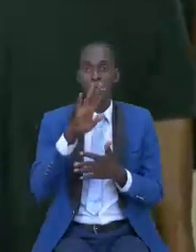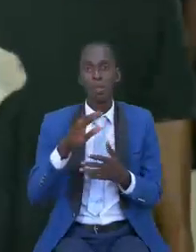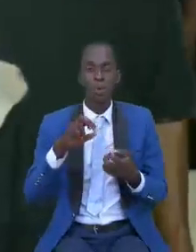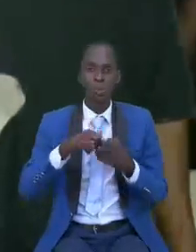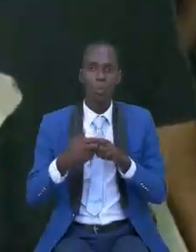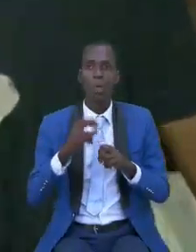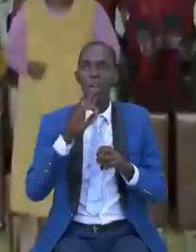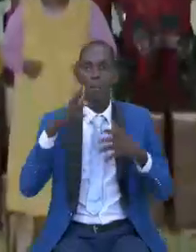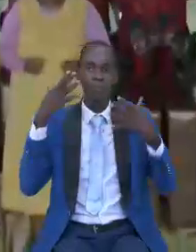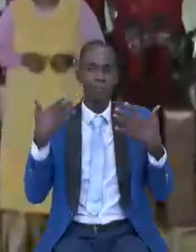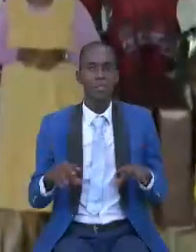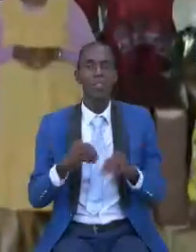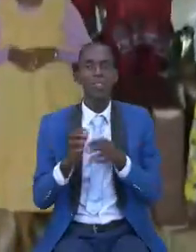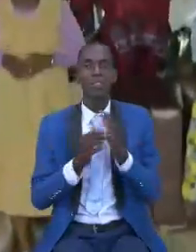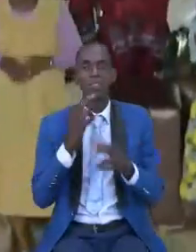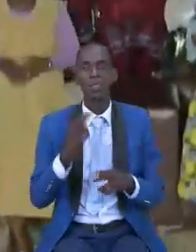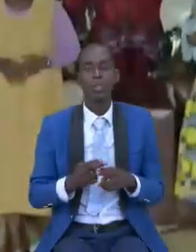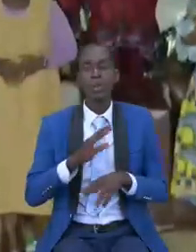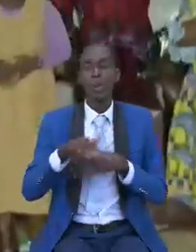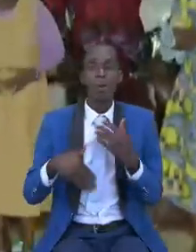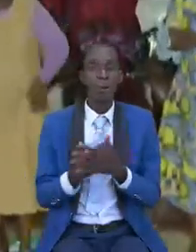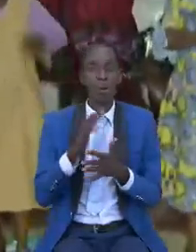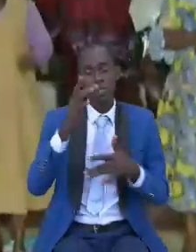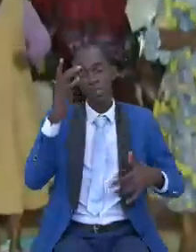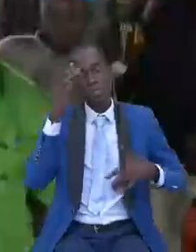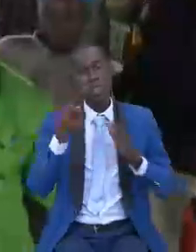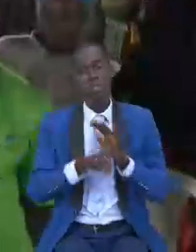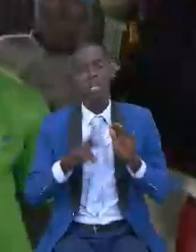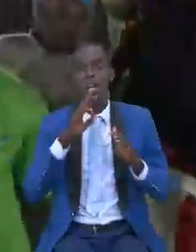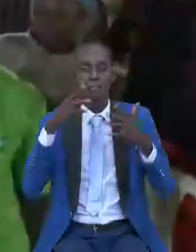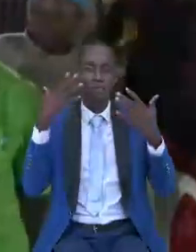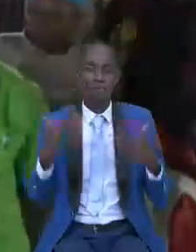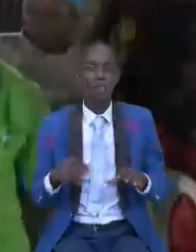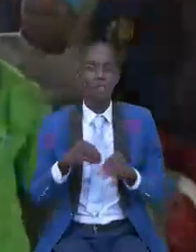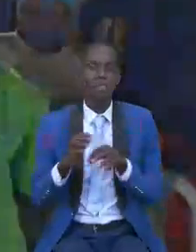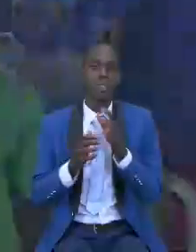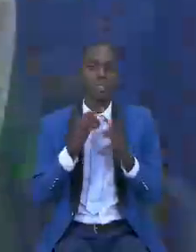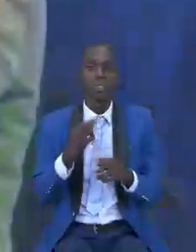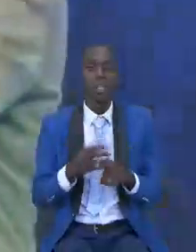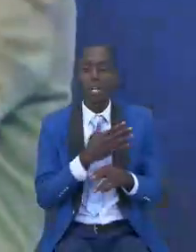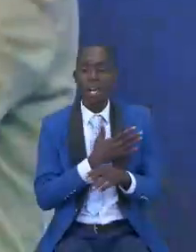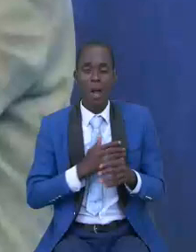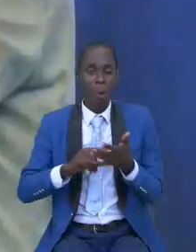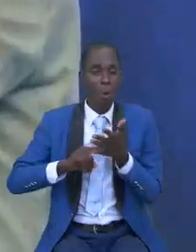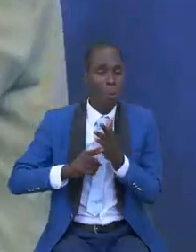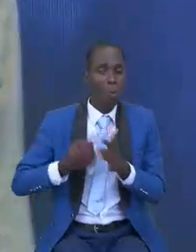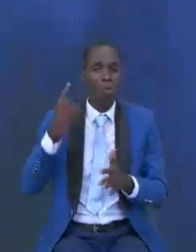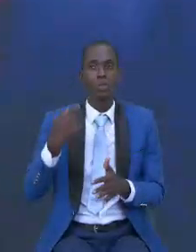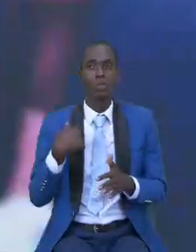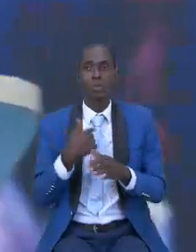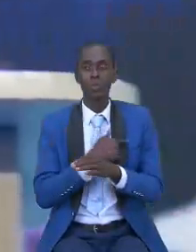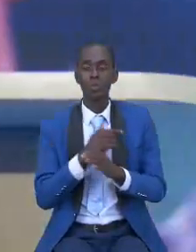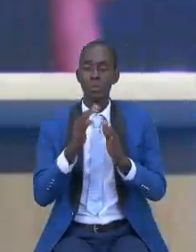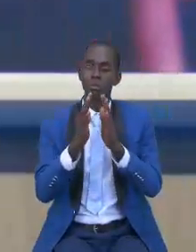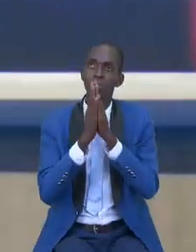finished. All your sicknesses are finished. And the moment we mention the name